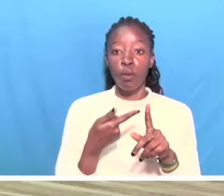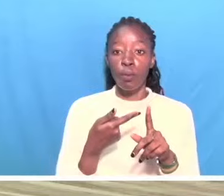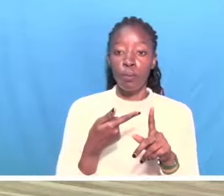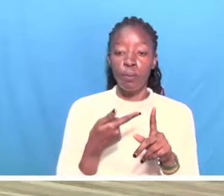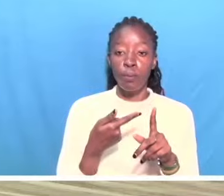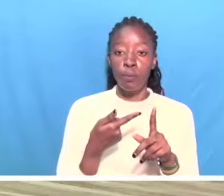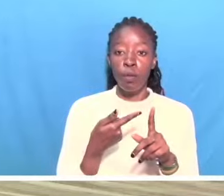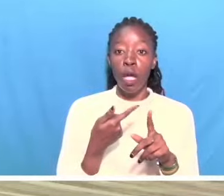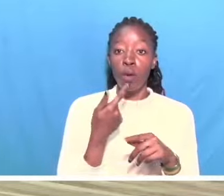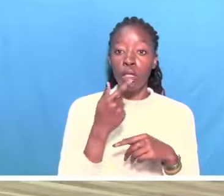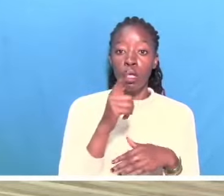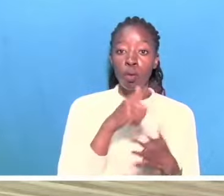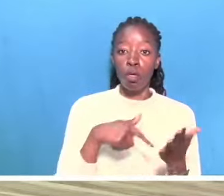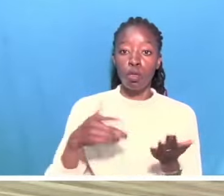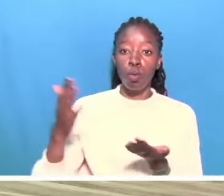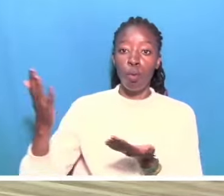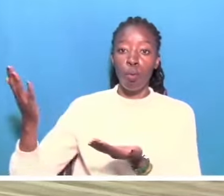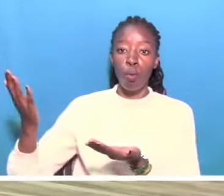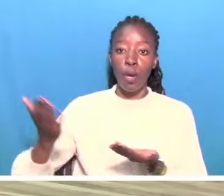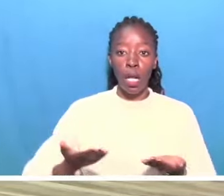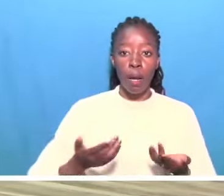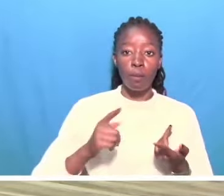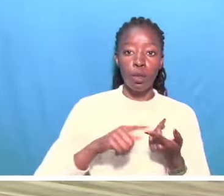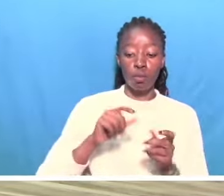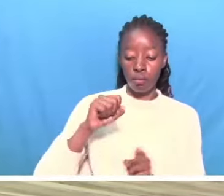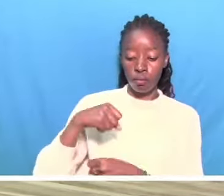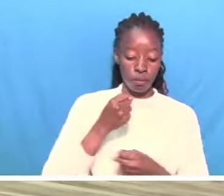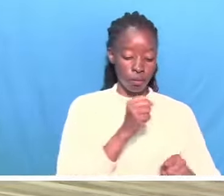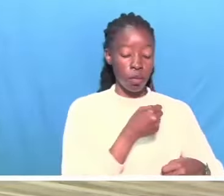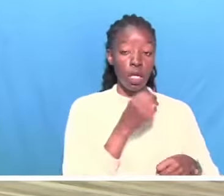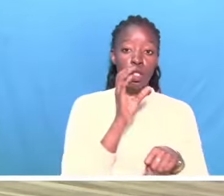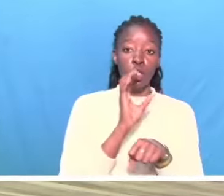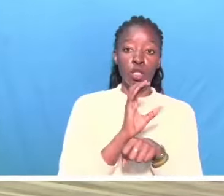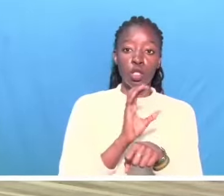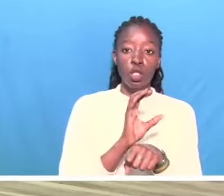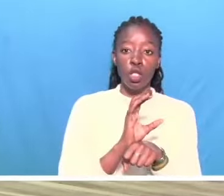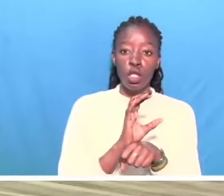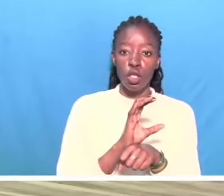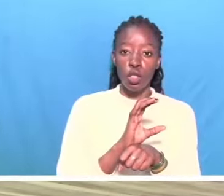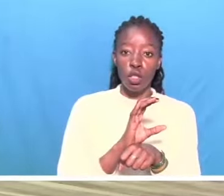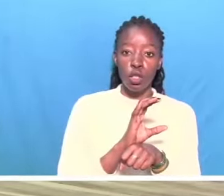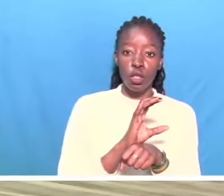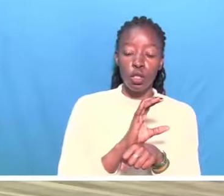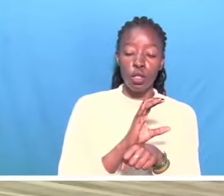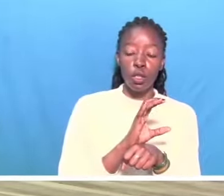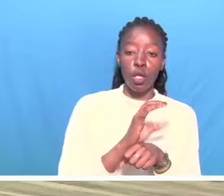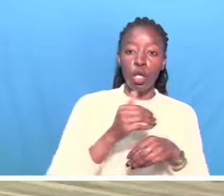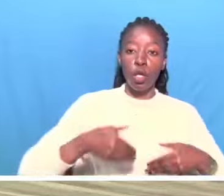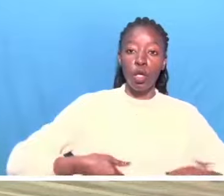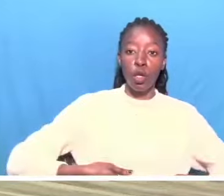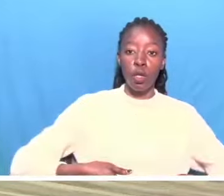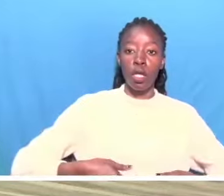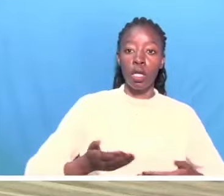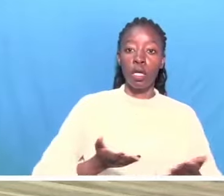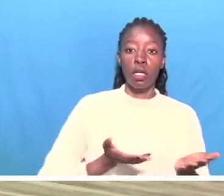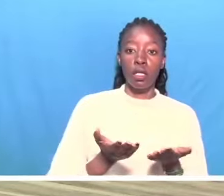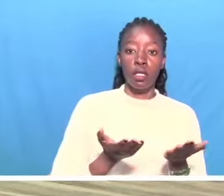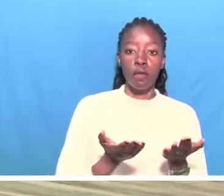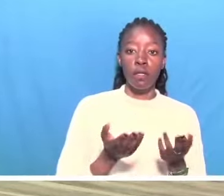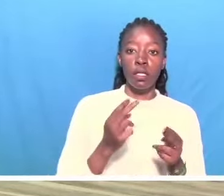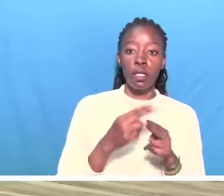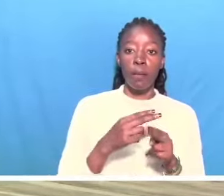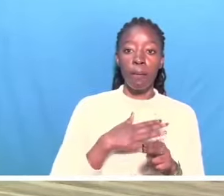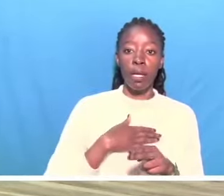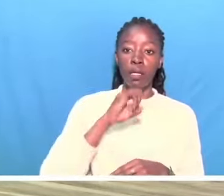a warm welcome to All Saints Cathedral Youth Service. My name is James